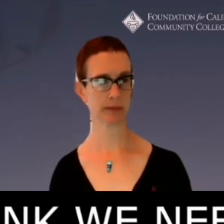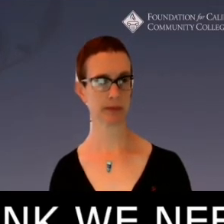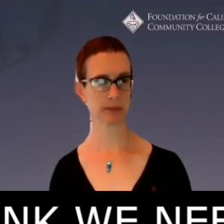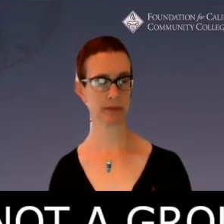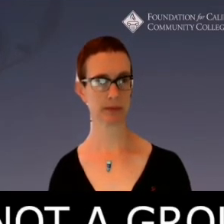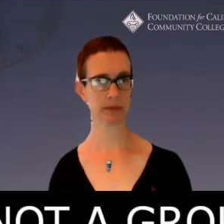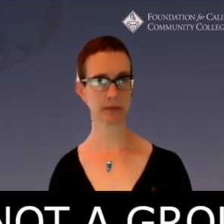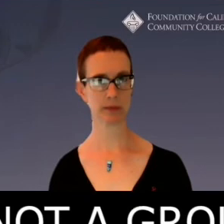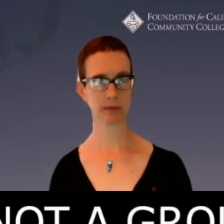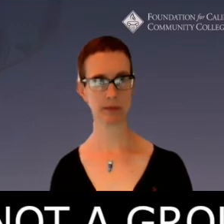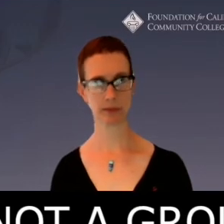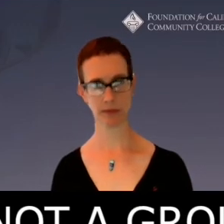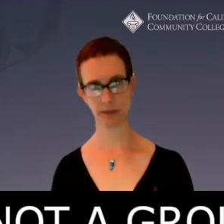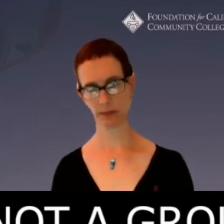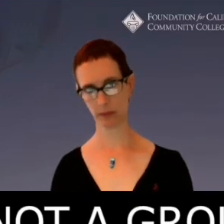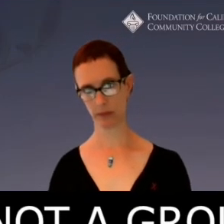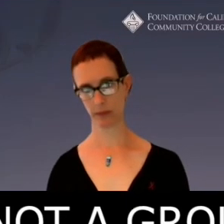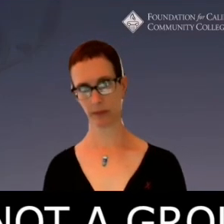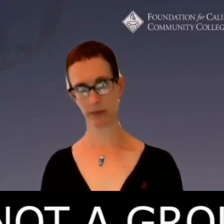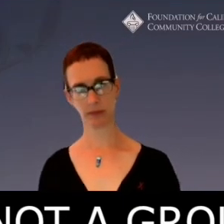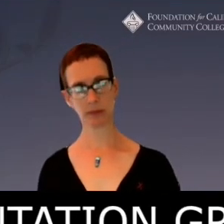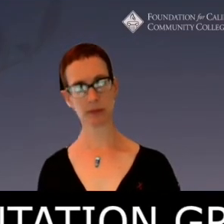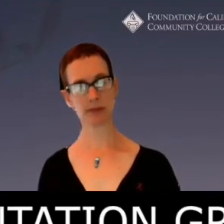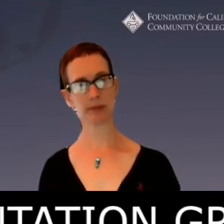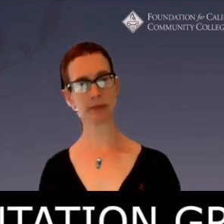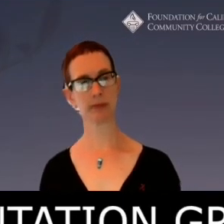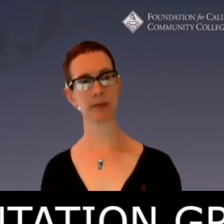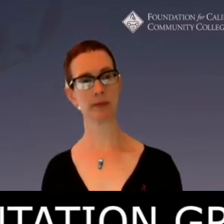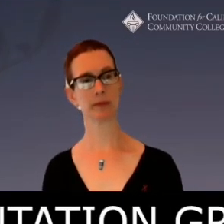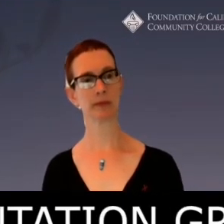an implementation grant that has not applied for